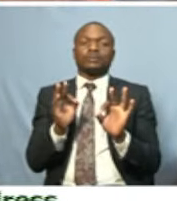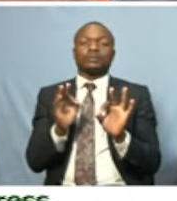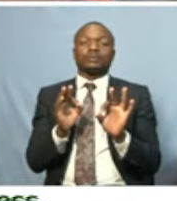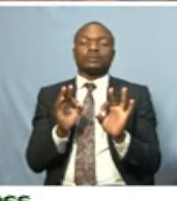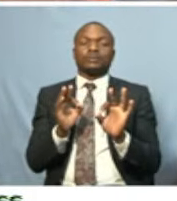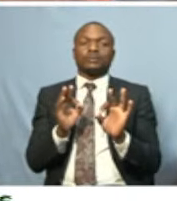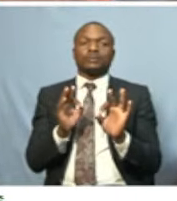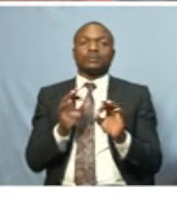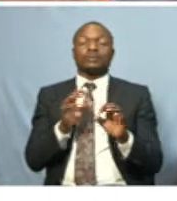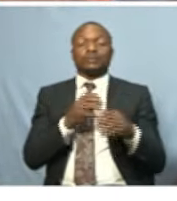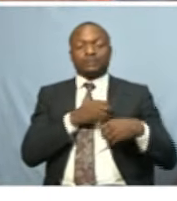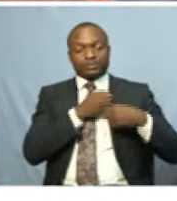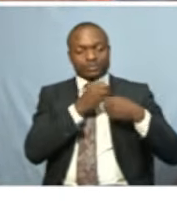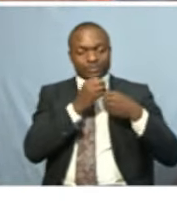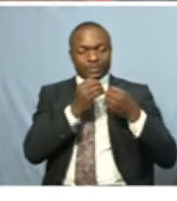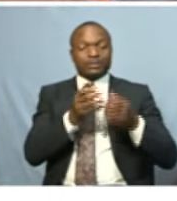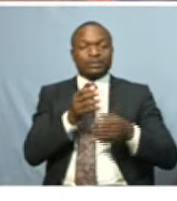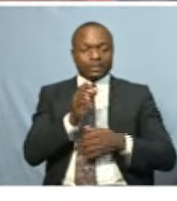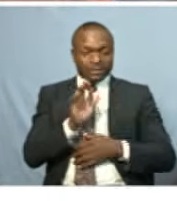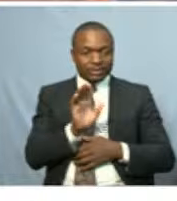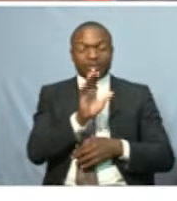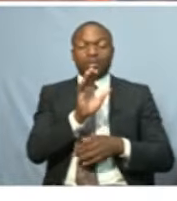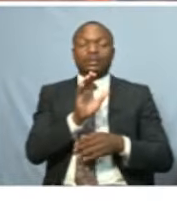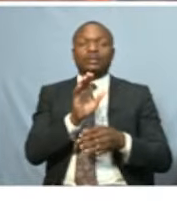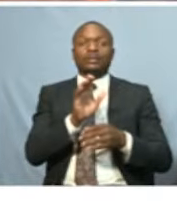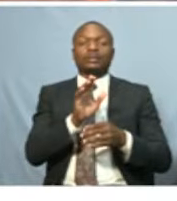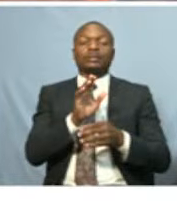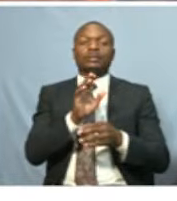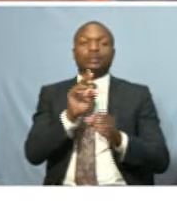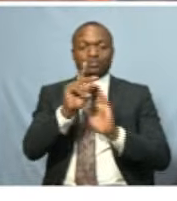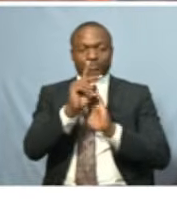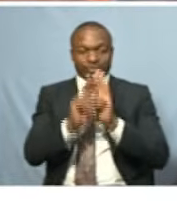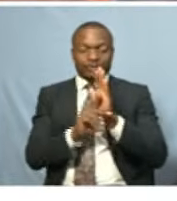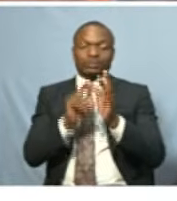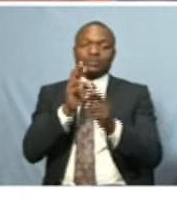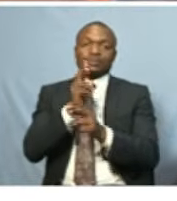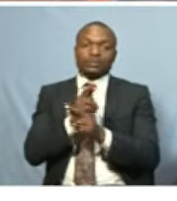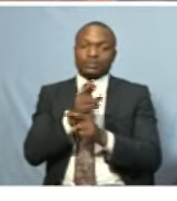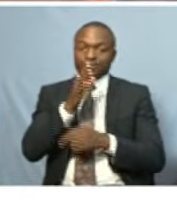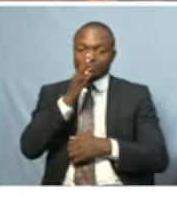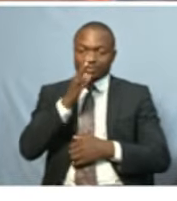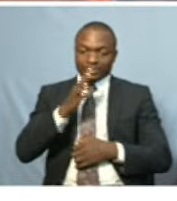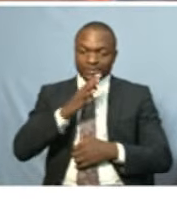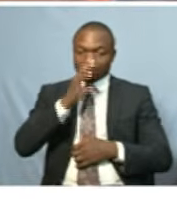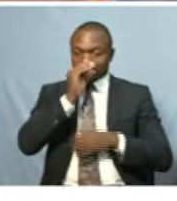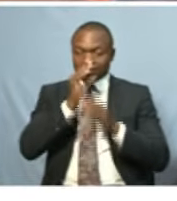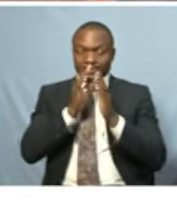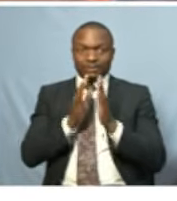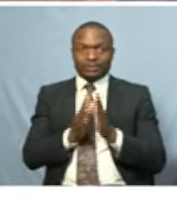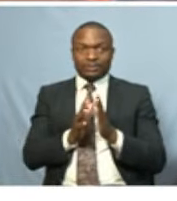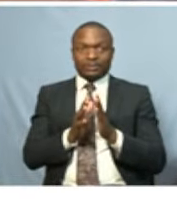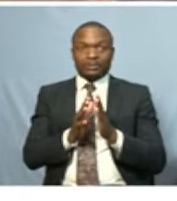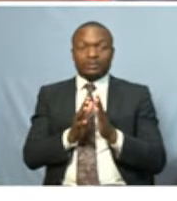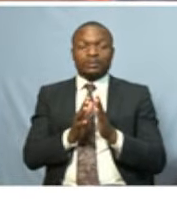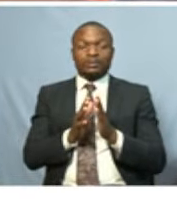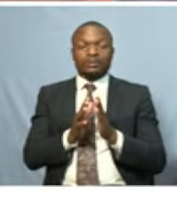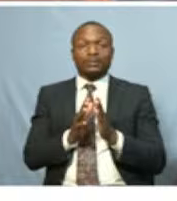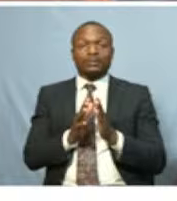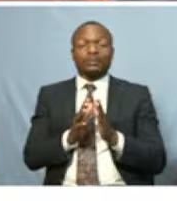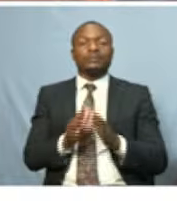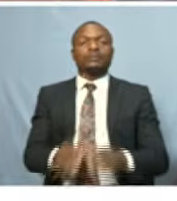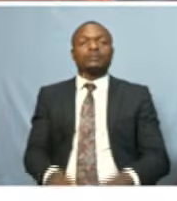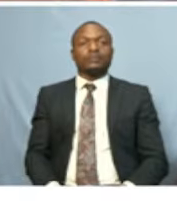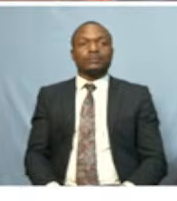exercise their democratic principles, rights. Madam Speaker, as the President rightly reminded